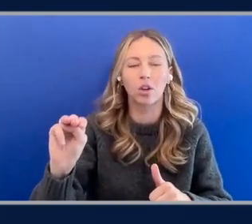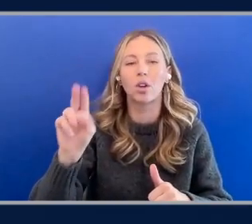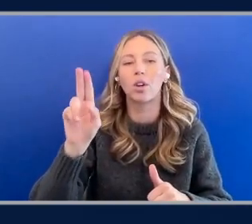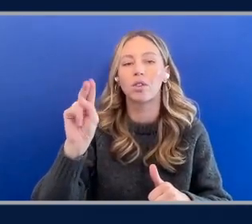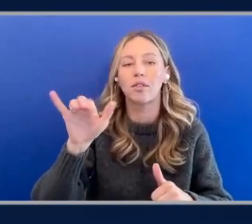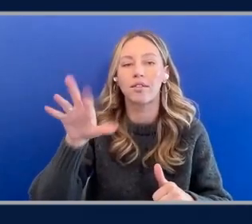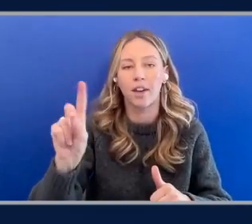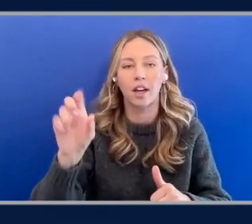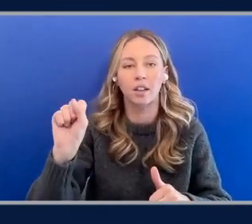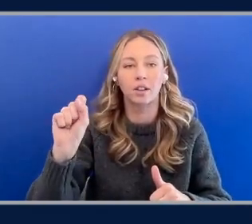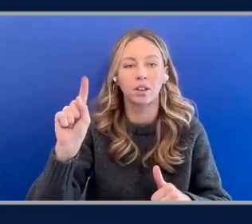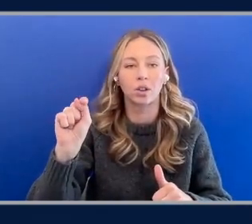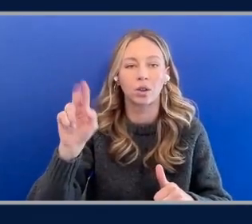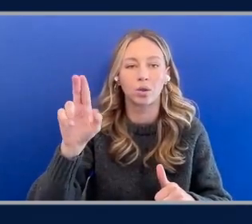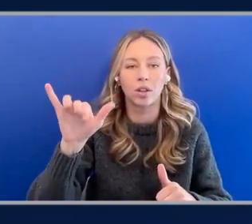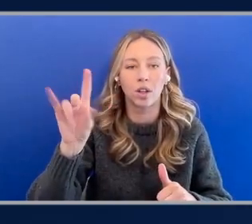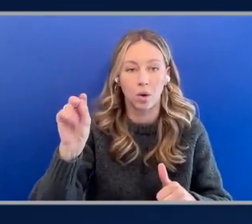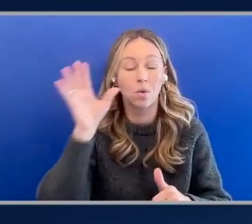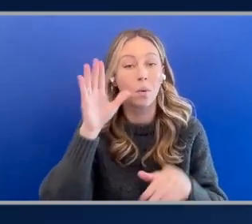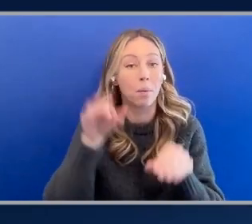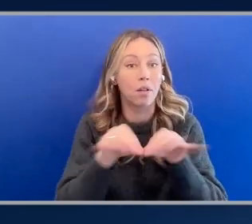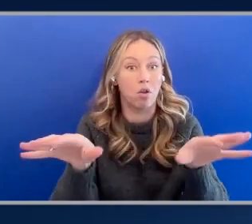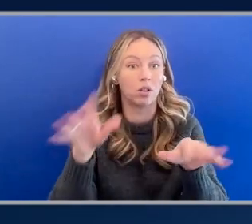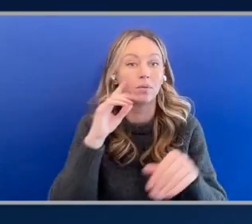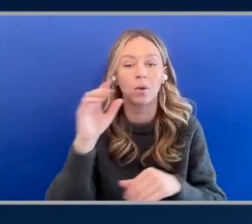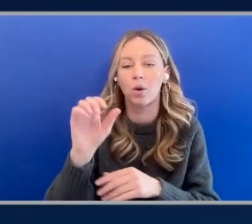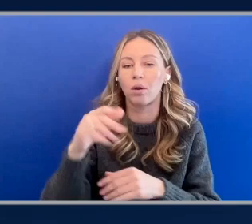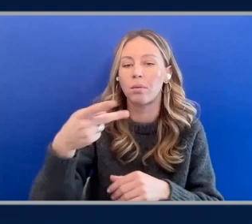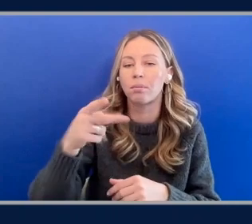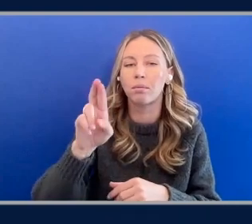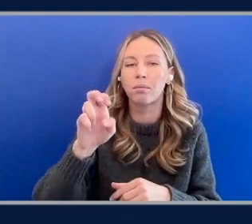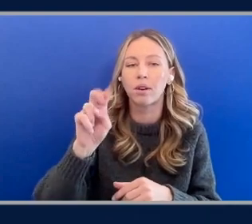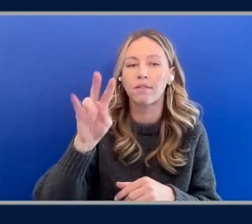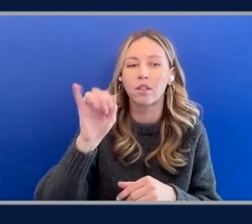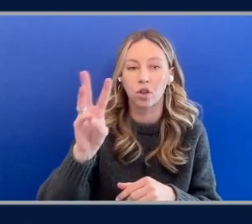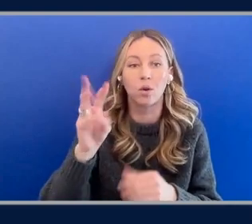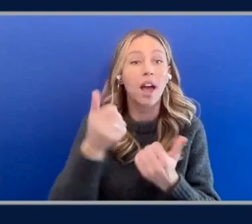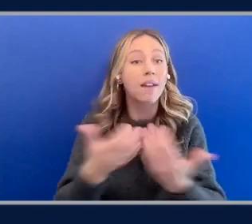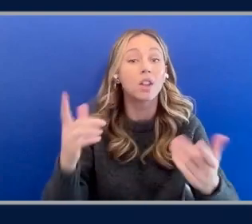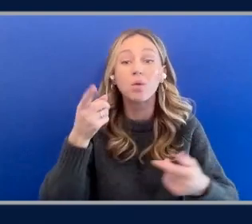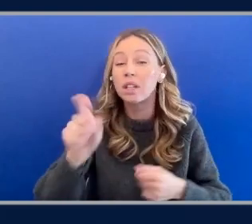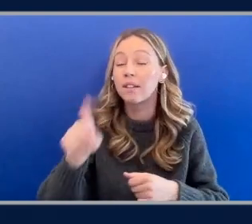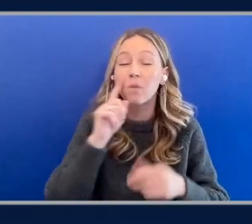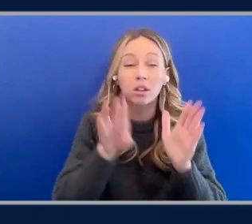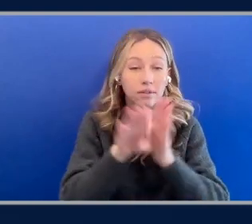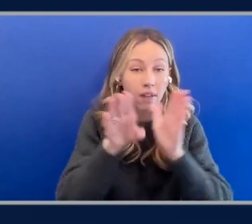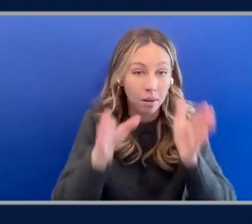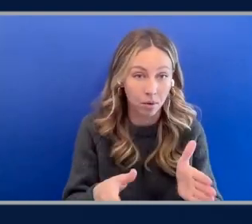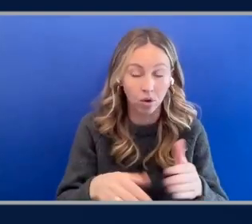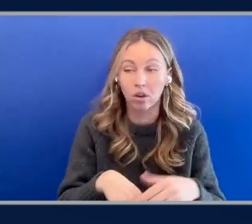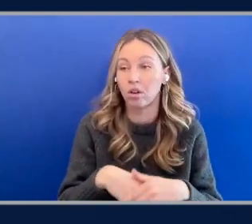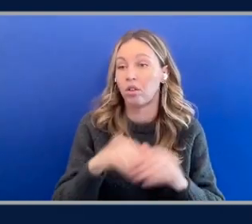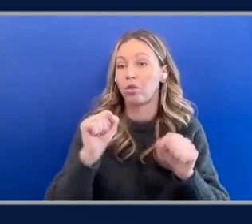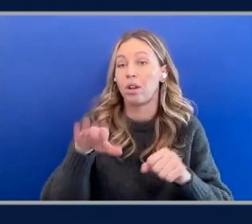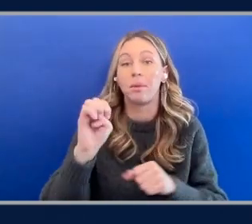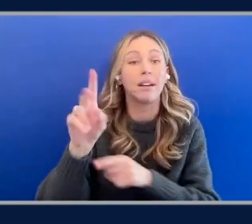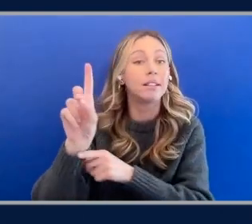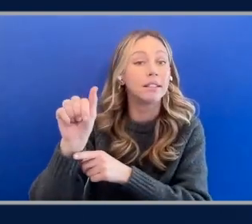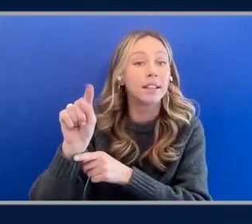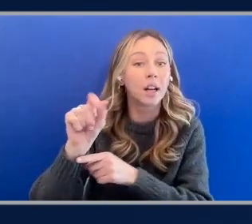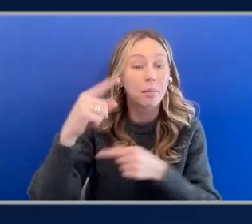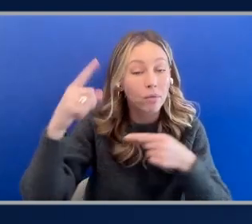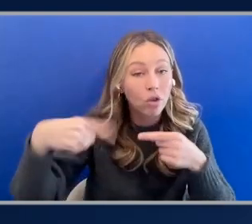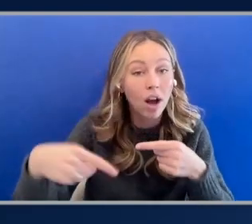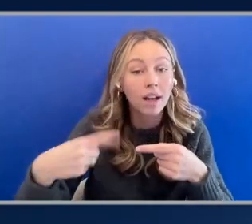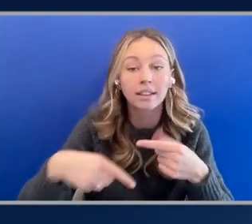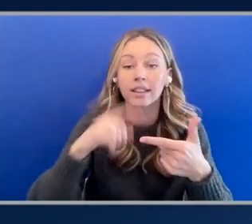preview, and it is the one studio for everything you need to do as a developer, whether it be data processing, SQL